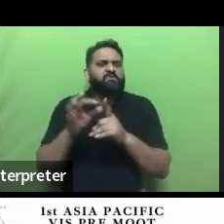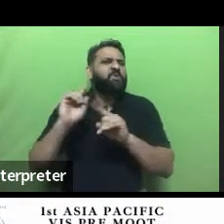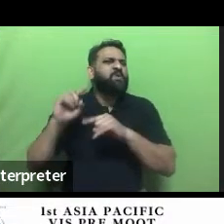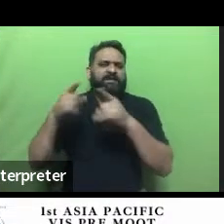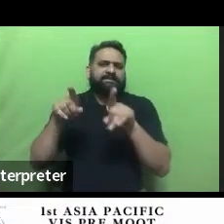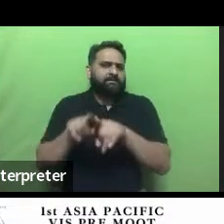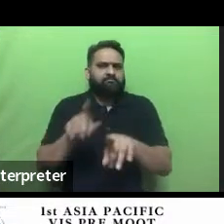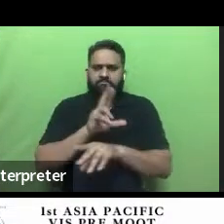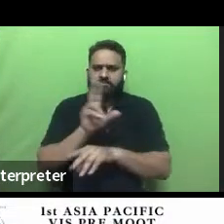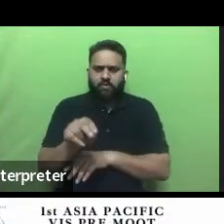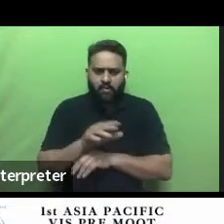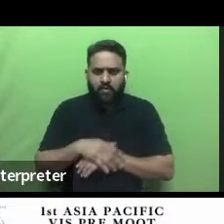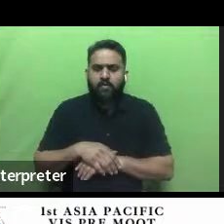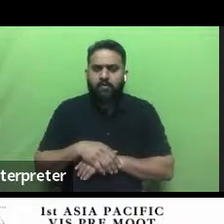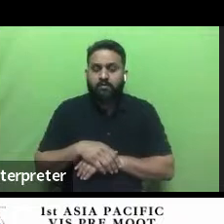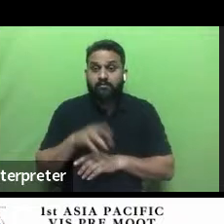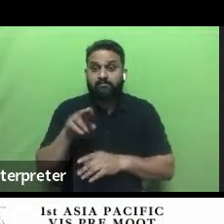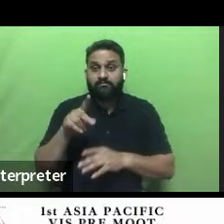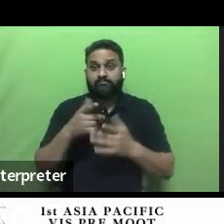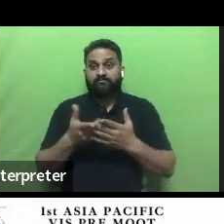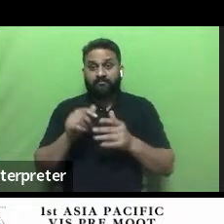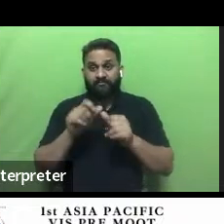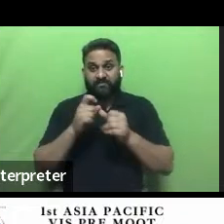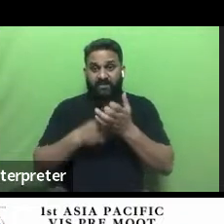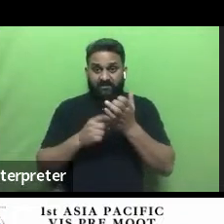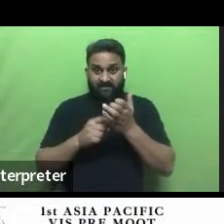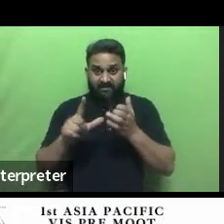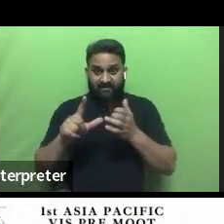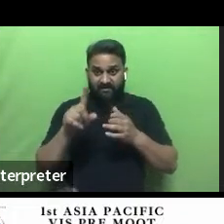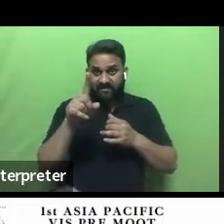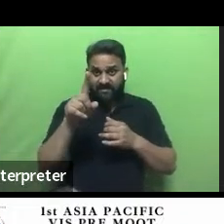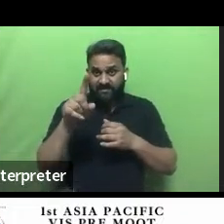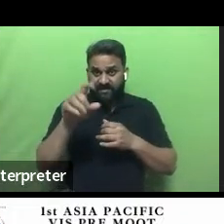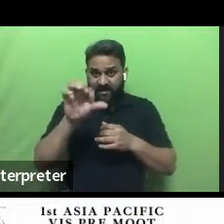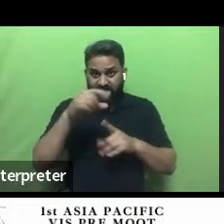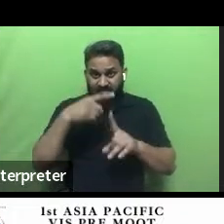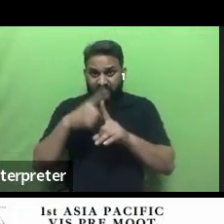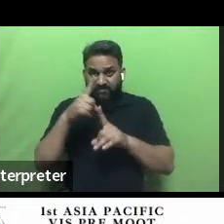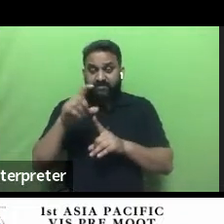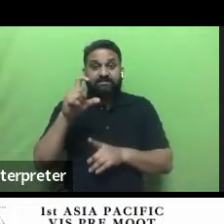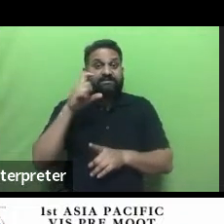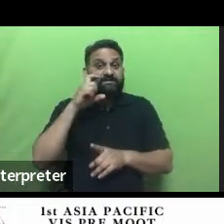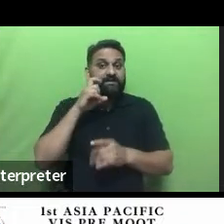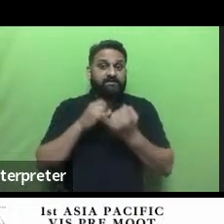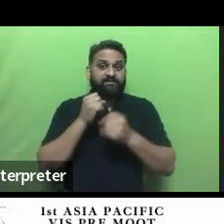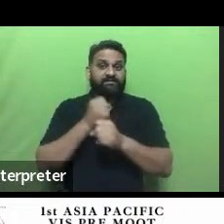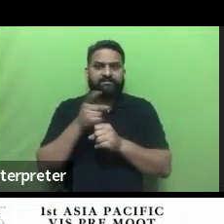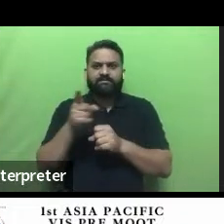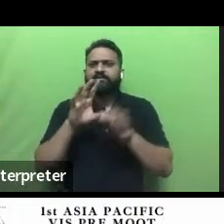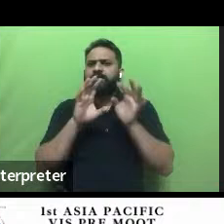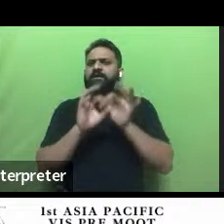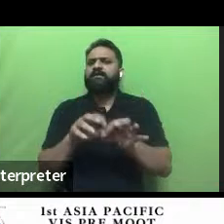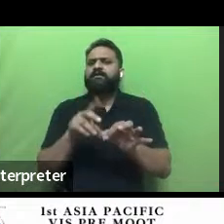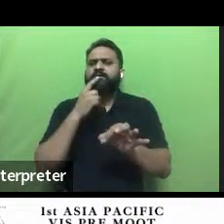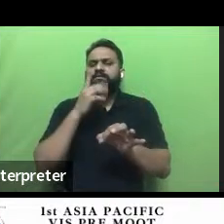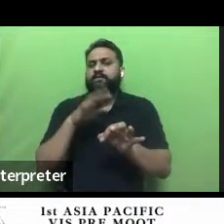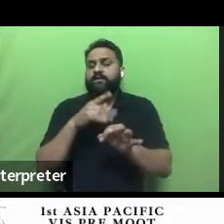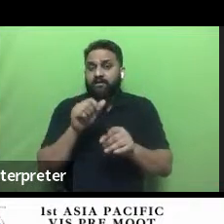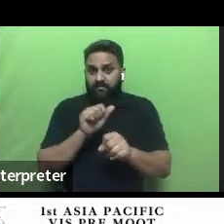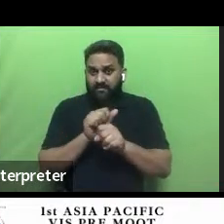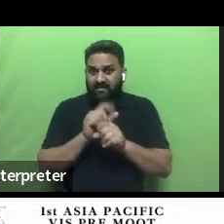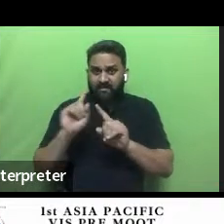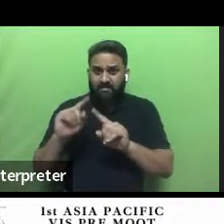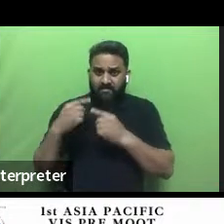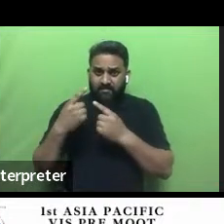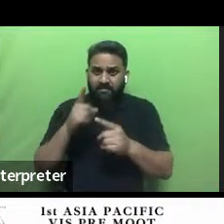A primary component of Article 9 Clause 1 of the CISG relating to established practice is that there must